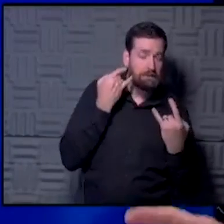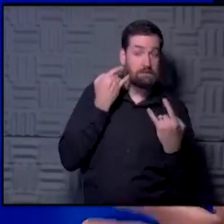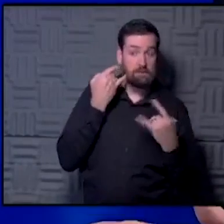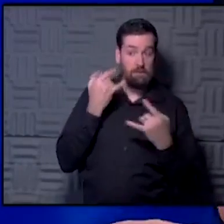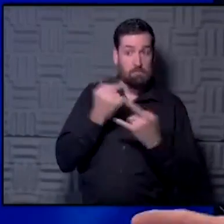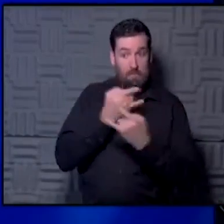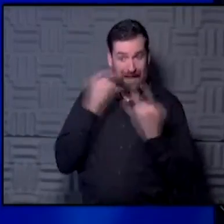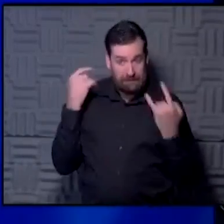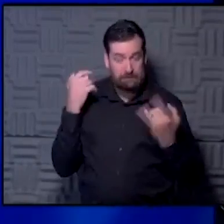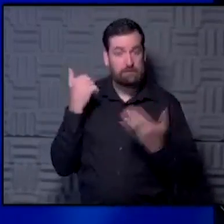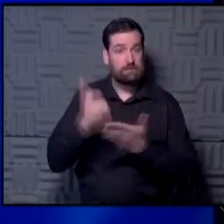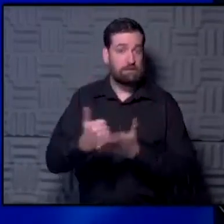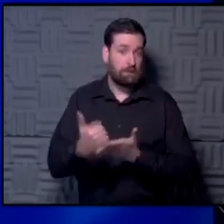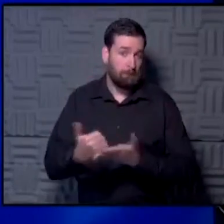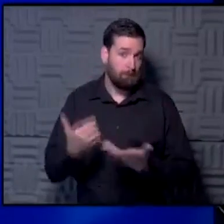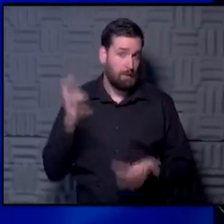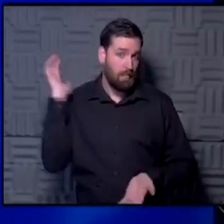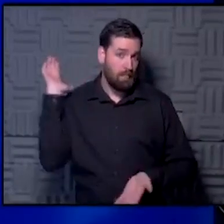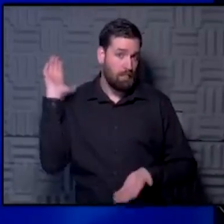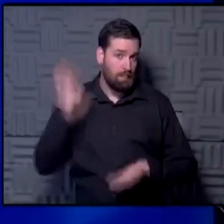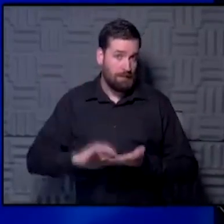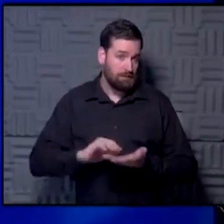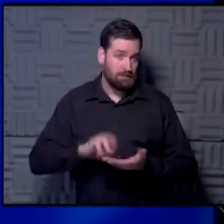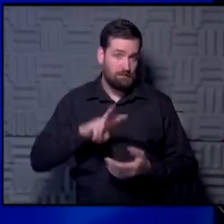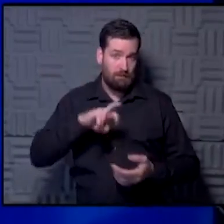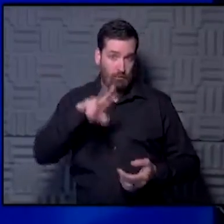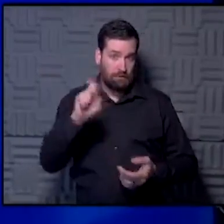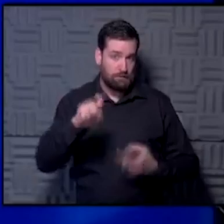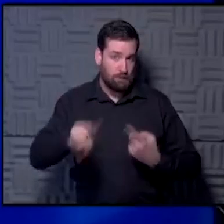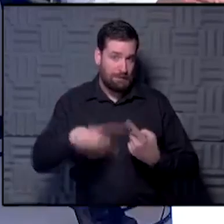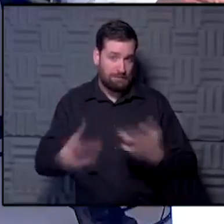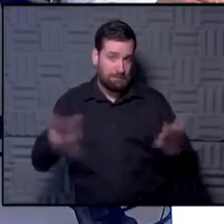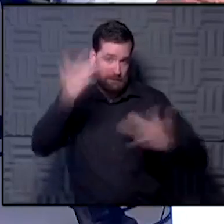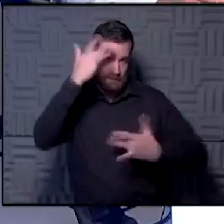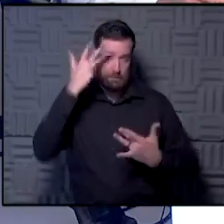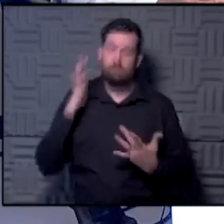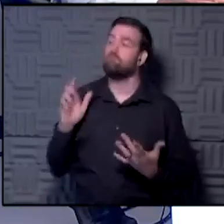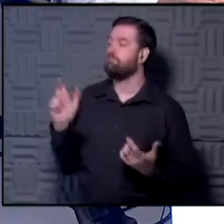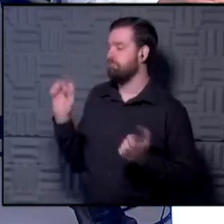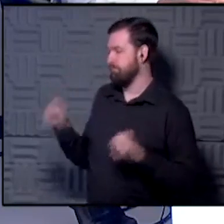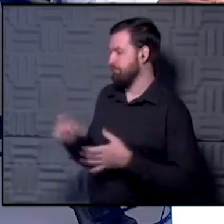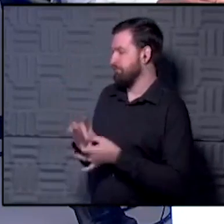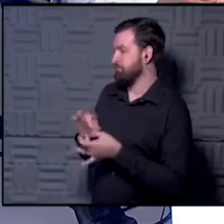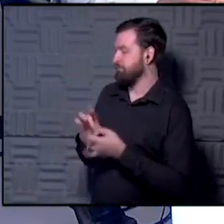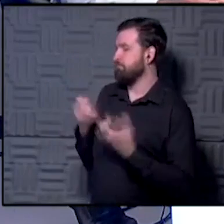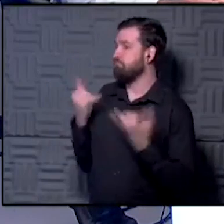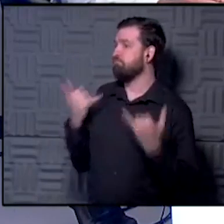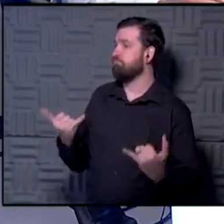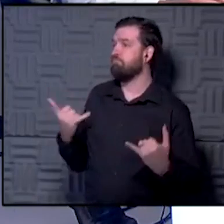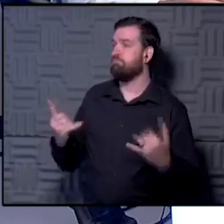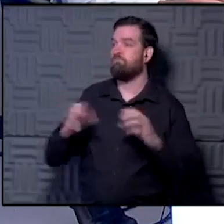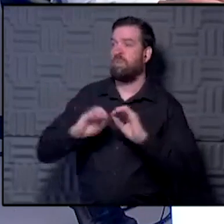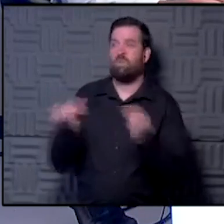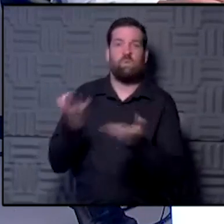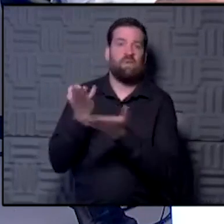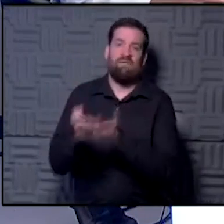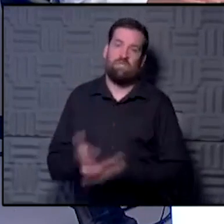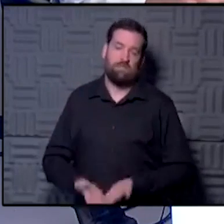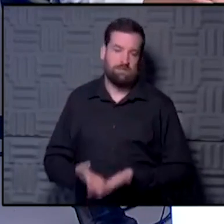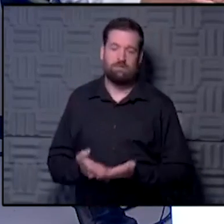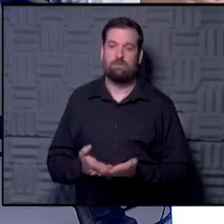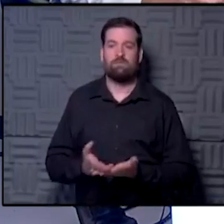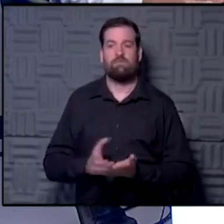mask wearing is helping us not get as much of a viral load when we do get sick. Yeah, what I can say is right now there is no evidence that there is